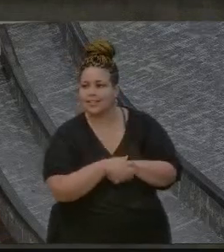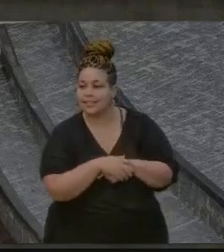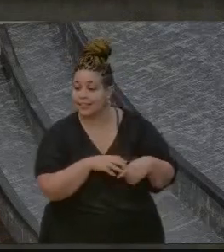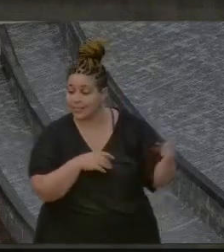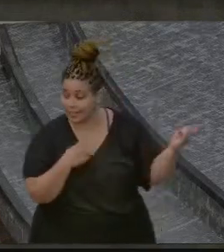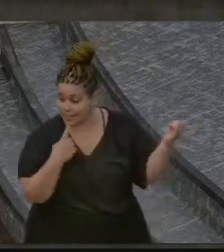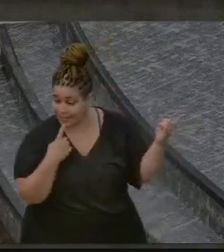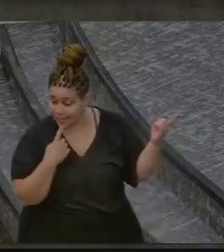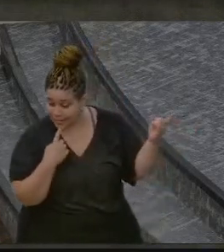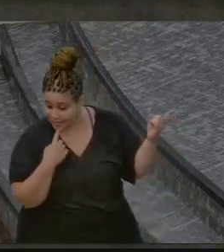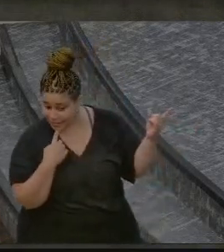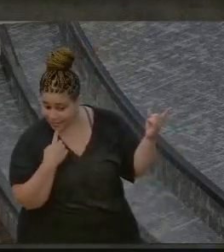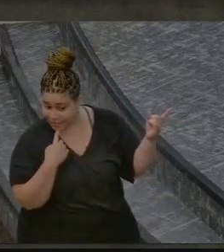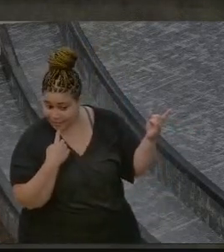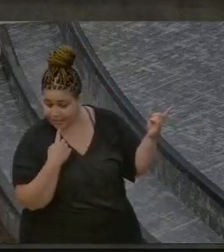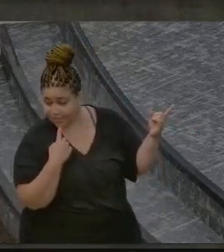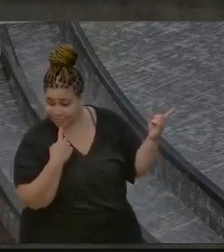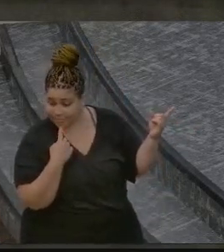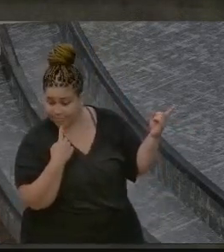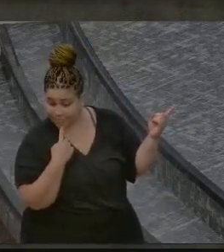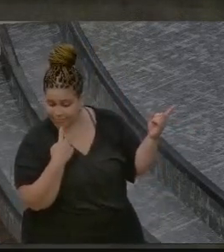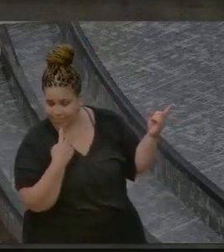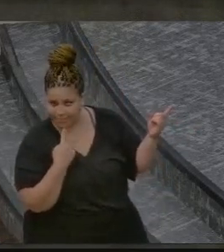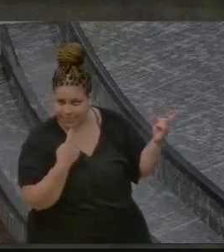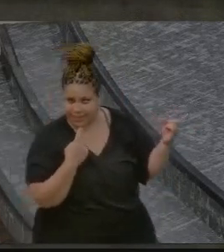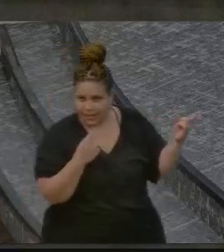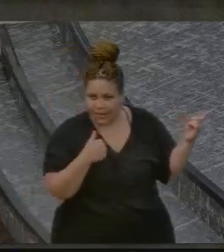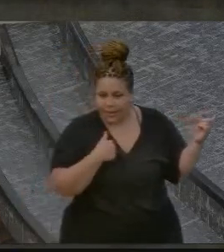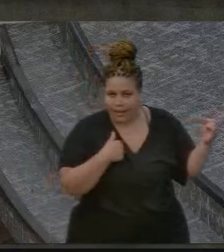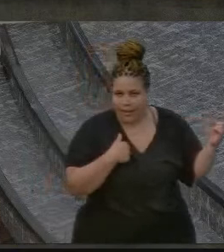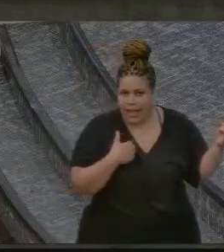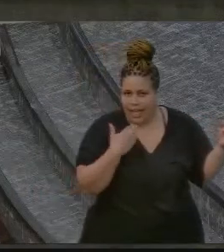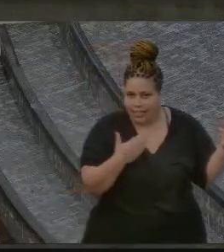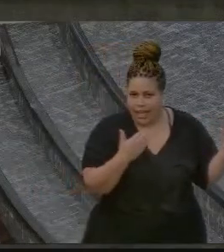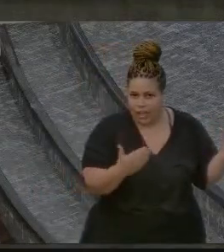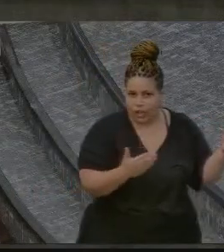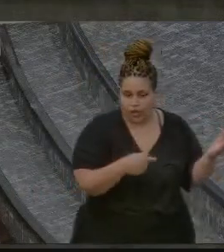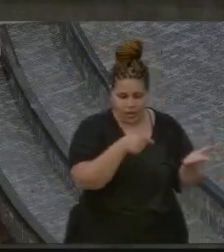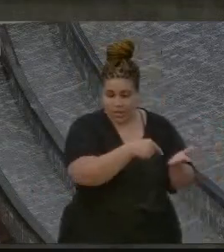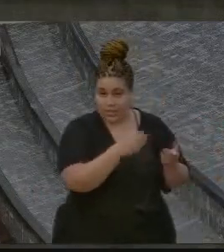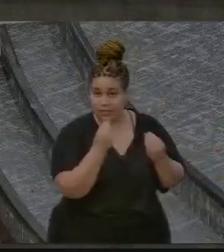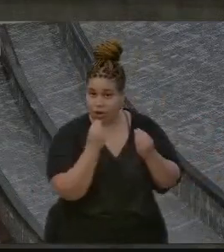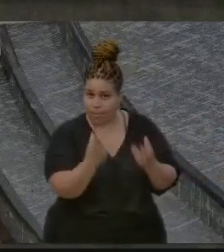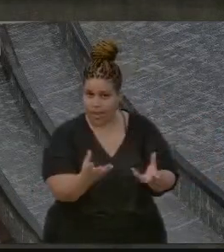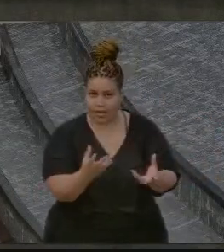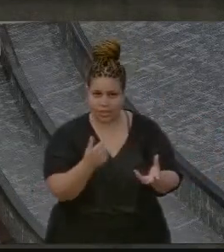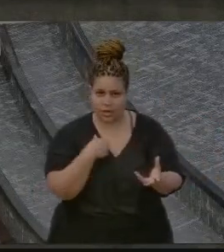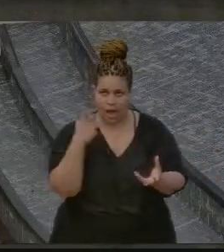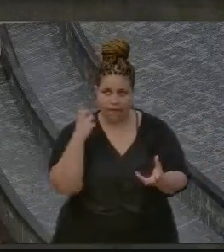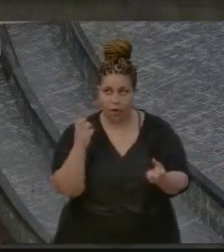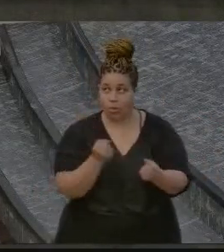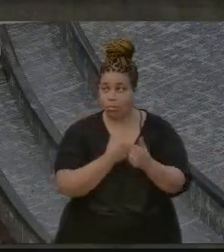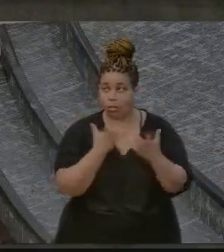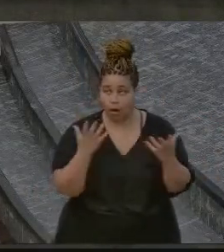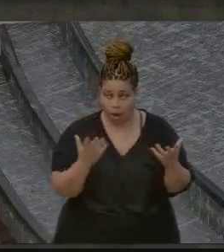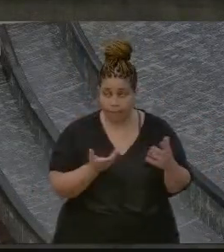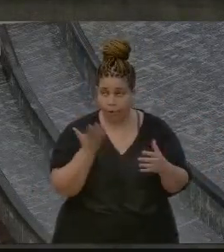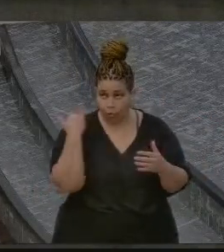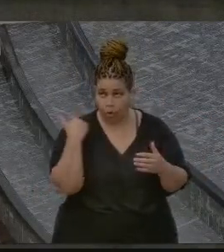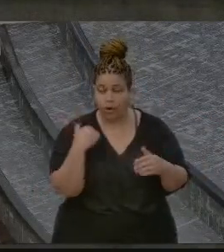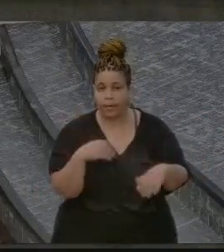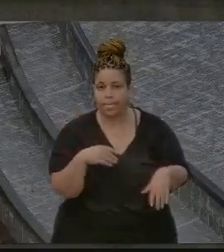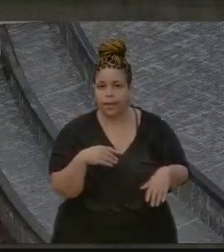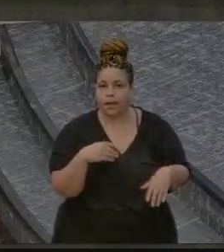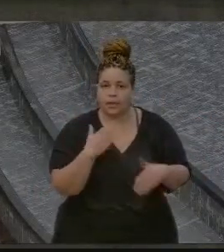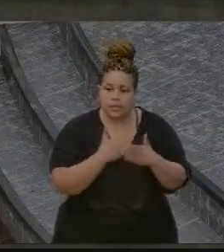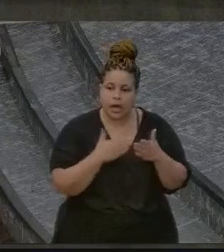But I will. Okay, so thank you very much for this information. Now, I've heard it a number of times. We're making some